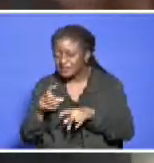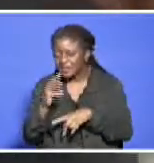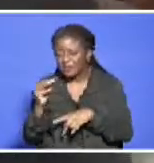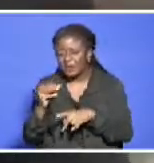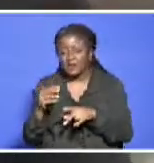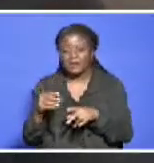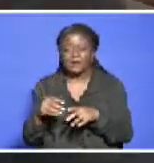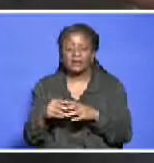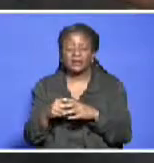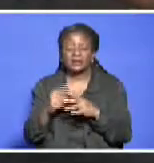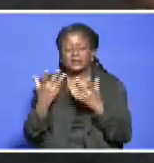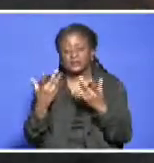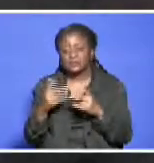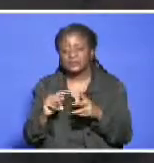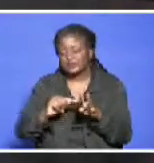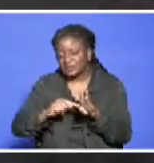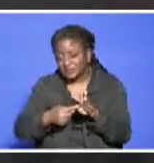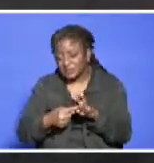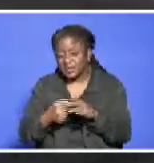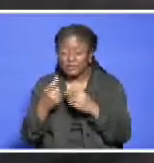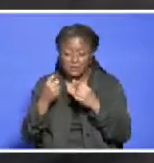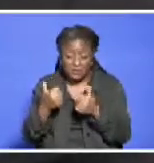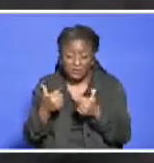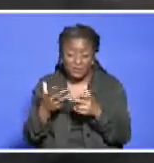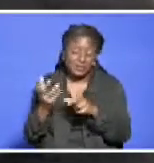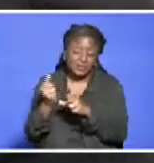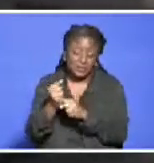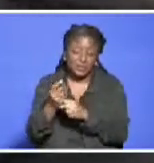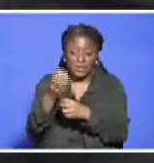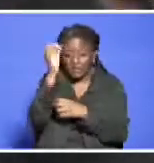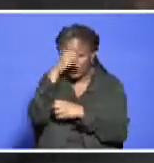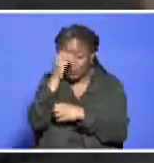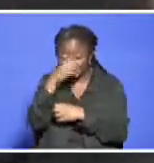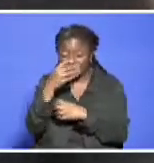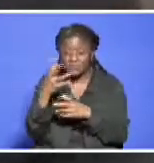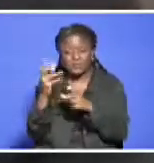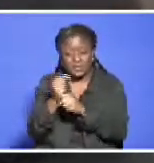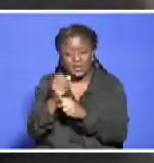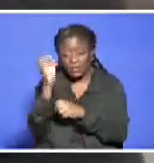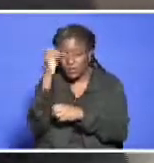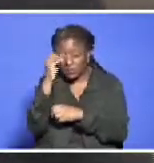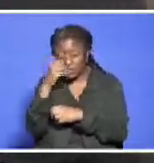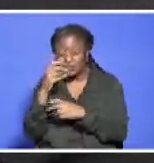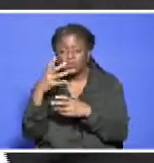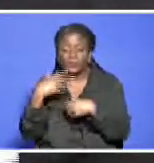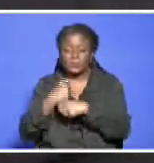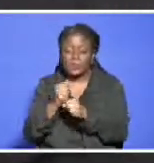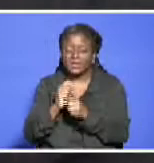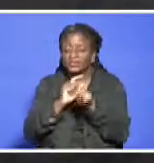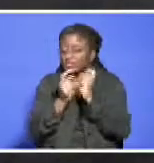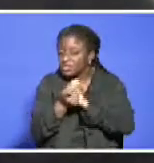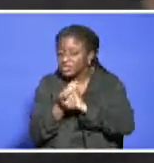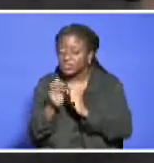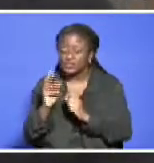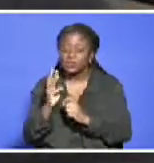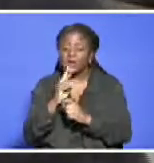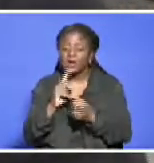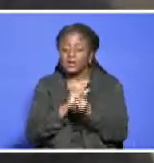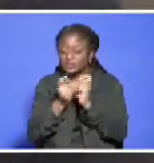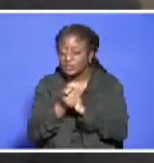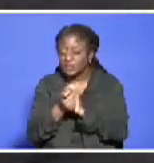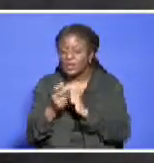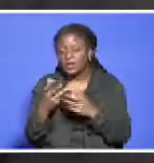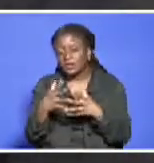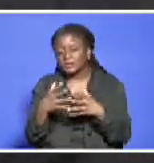you adjust and you morph accordingly. So we are getting, trust me, we're getting feedback, and we're making changes, and we're adjusting, and there are some growing